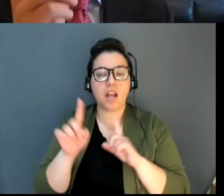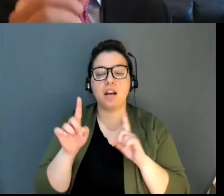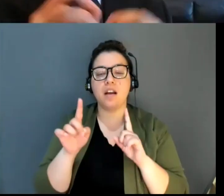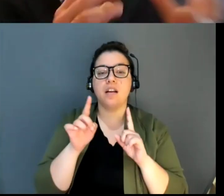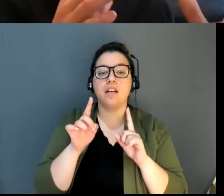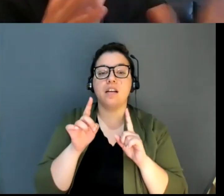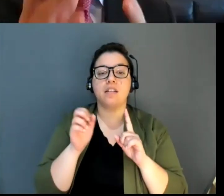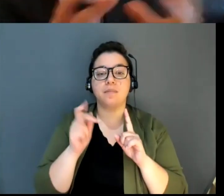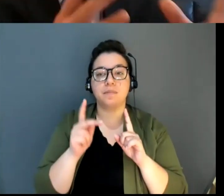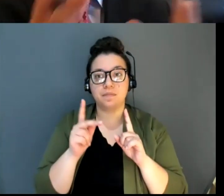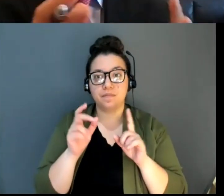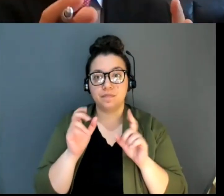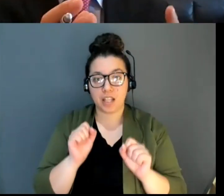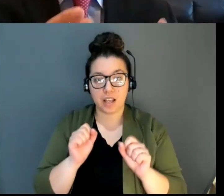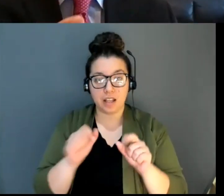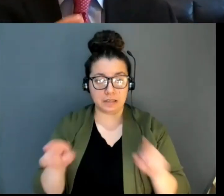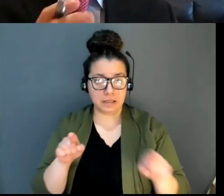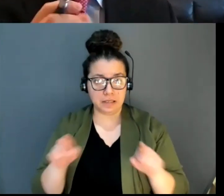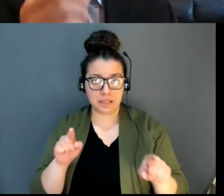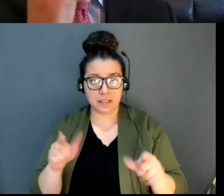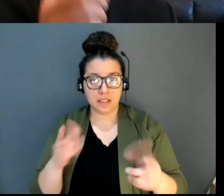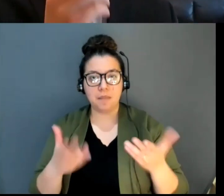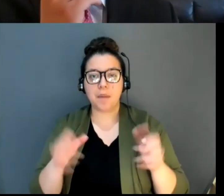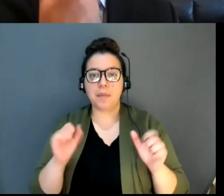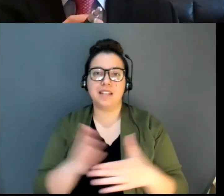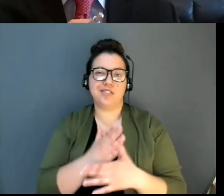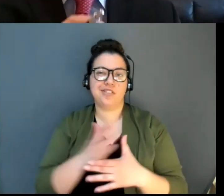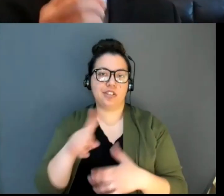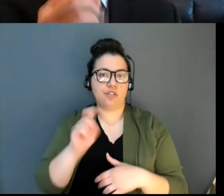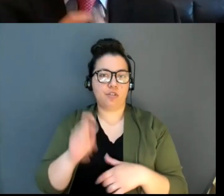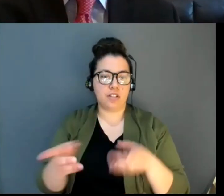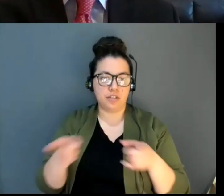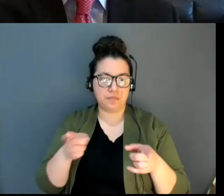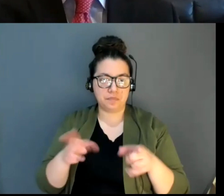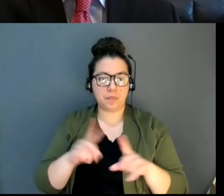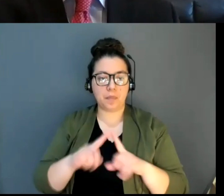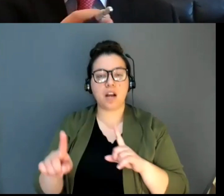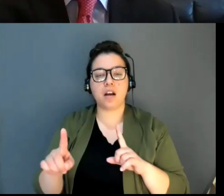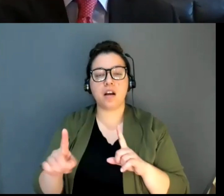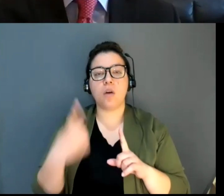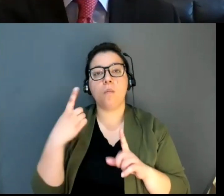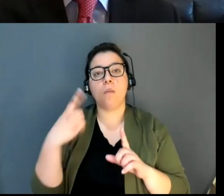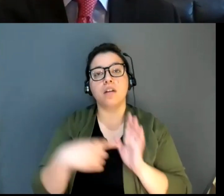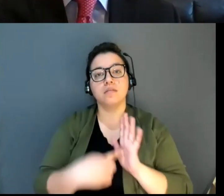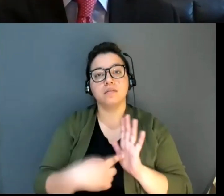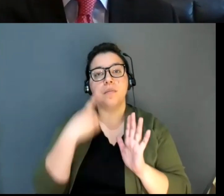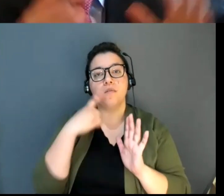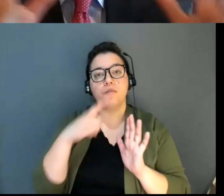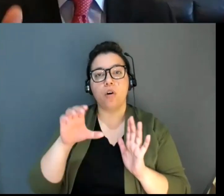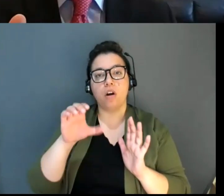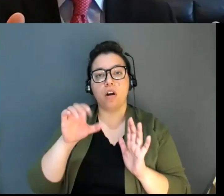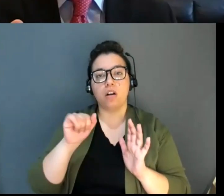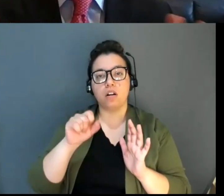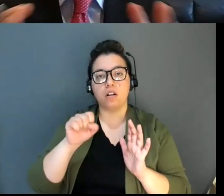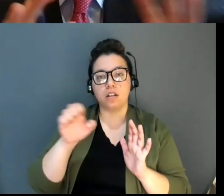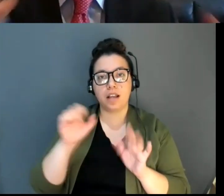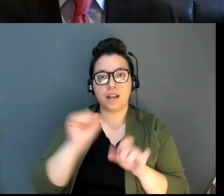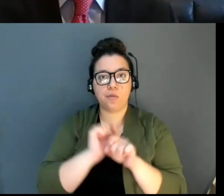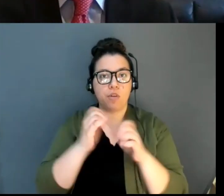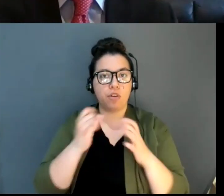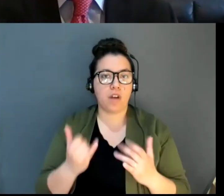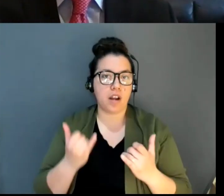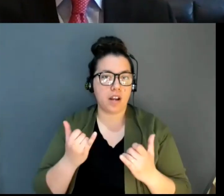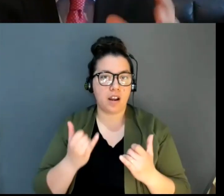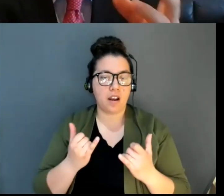you each, or maybe you can kind of share this question, give us an example of a case that you're working on right now. You don't need to name names,